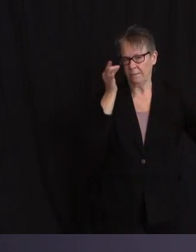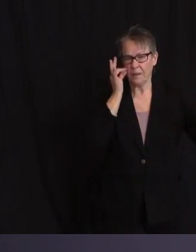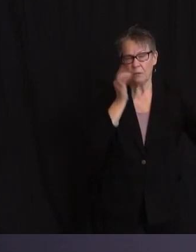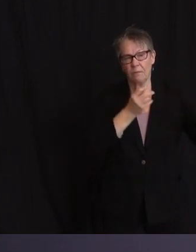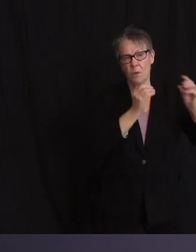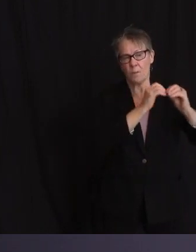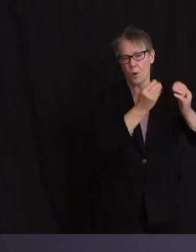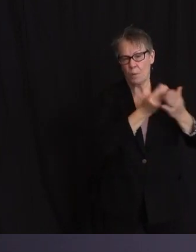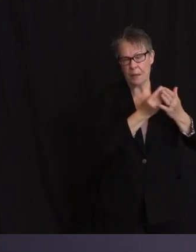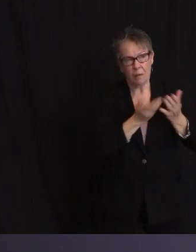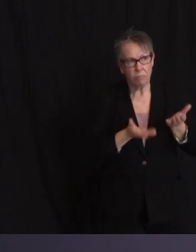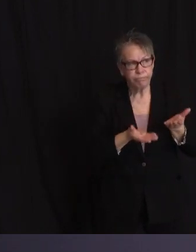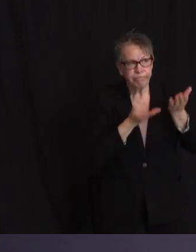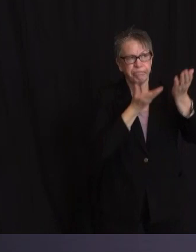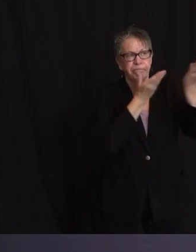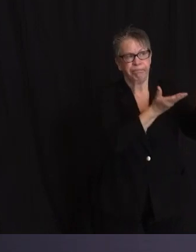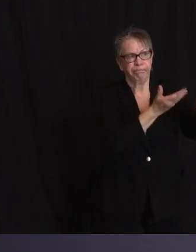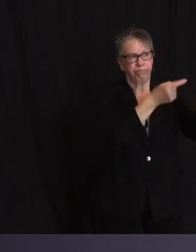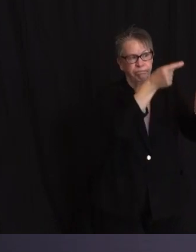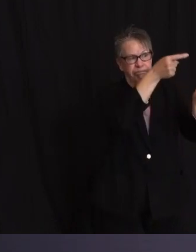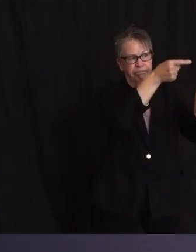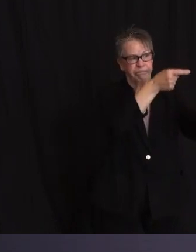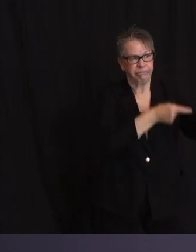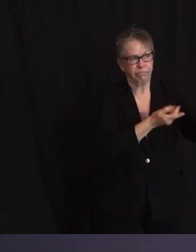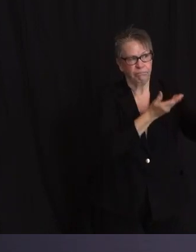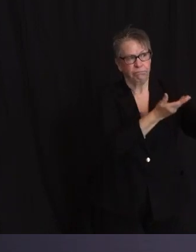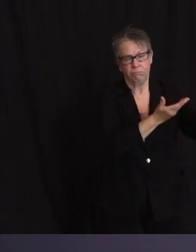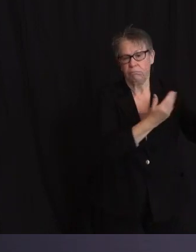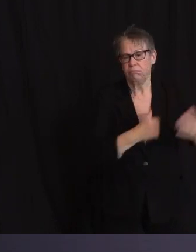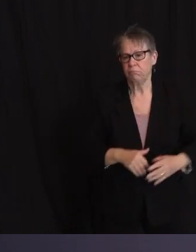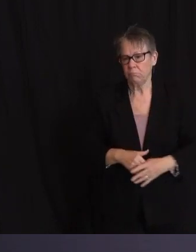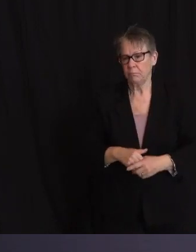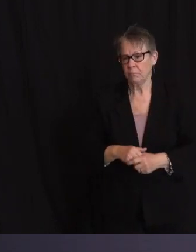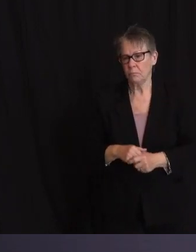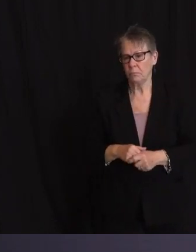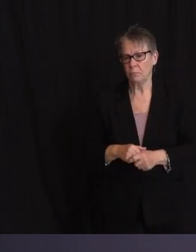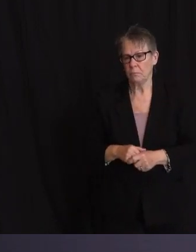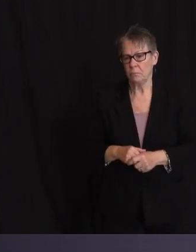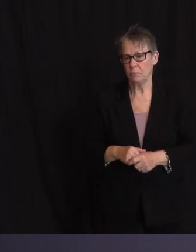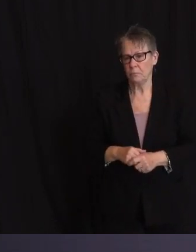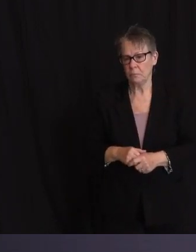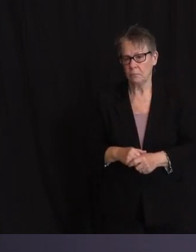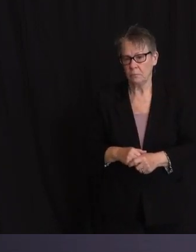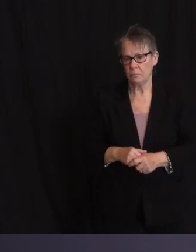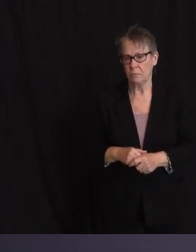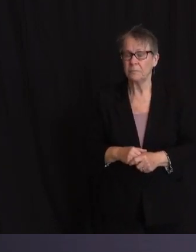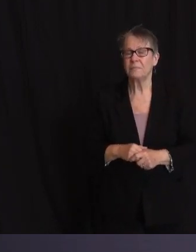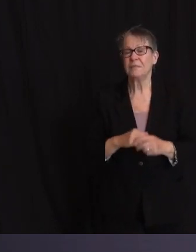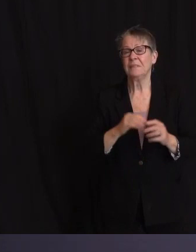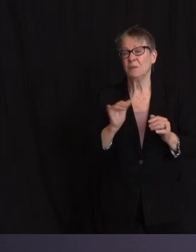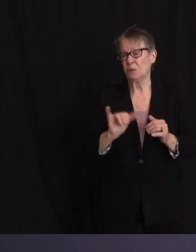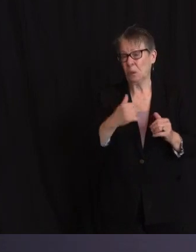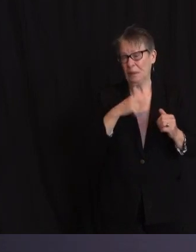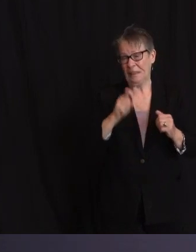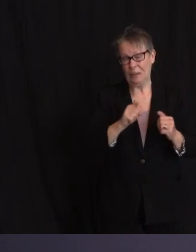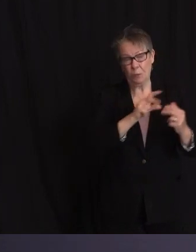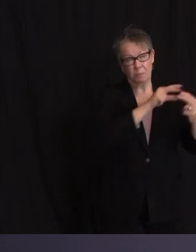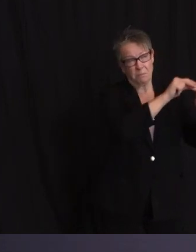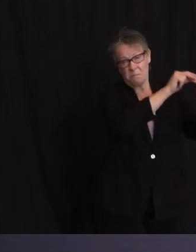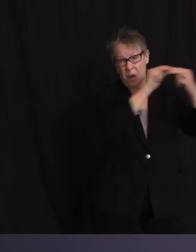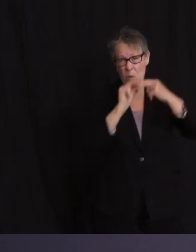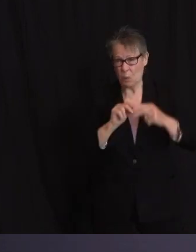billion. So I think we reserve the right to revisit that. Part of that answer depends on the one I just gave